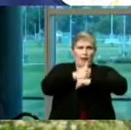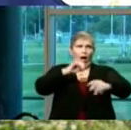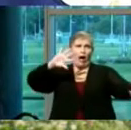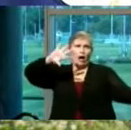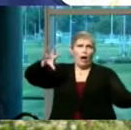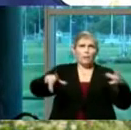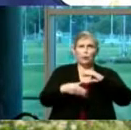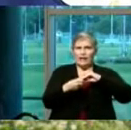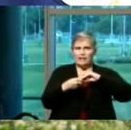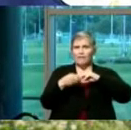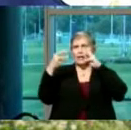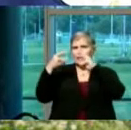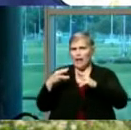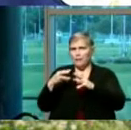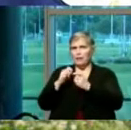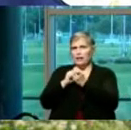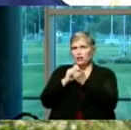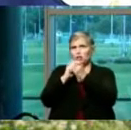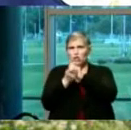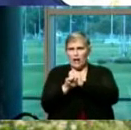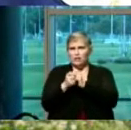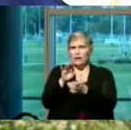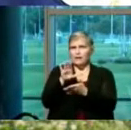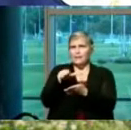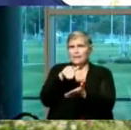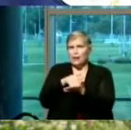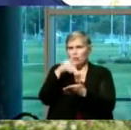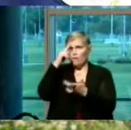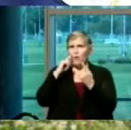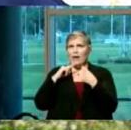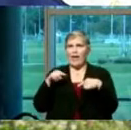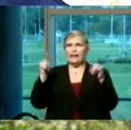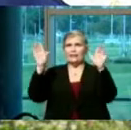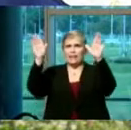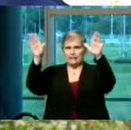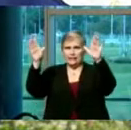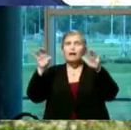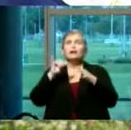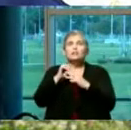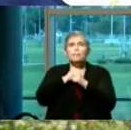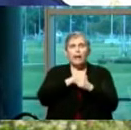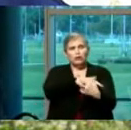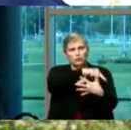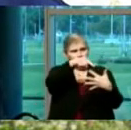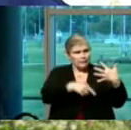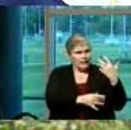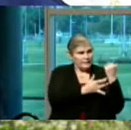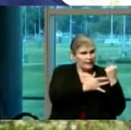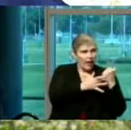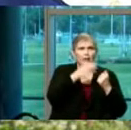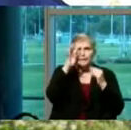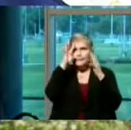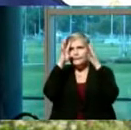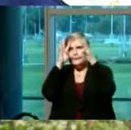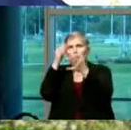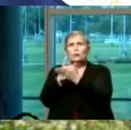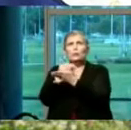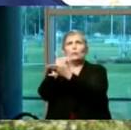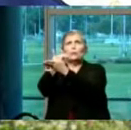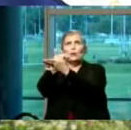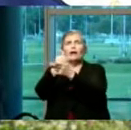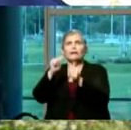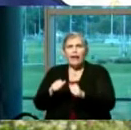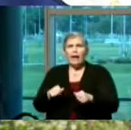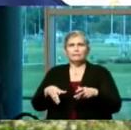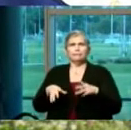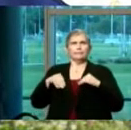comprehensive climate change center of excellence that will ensure that these technologies and others are positioned to be